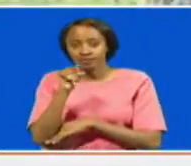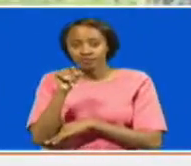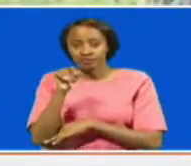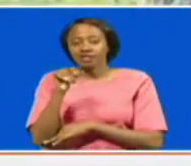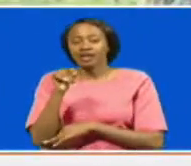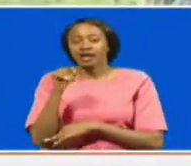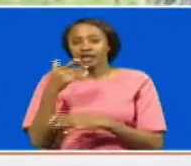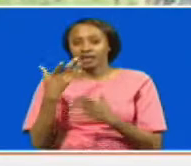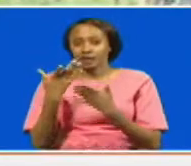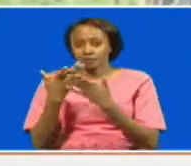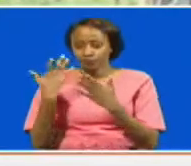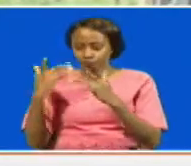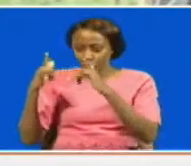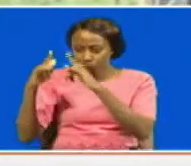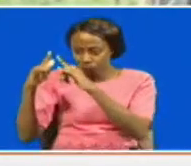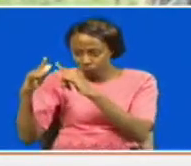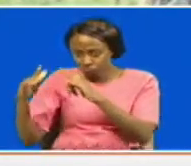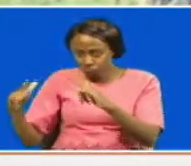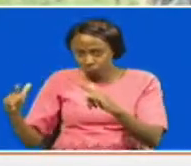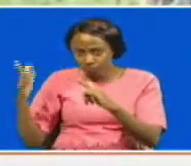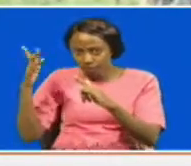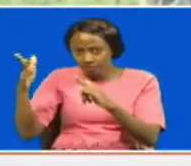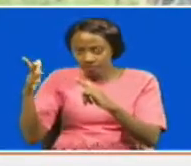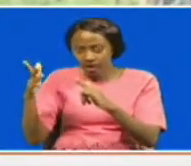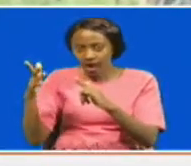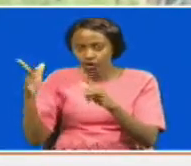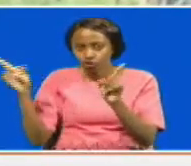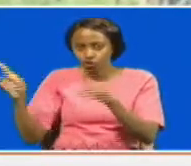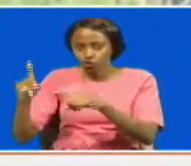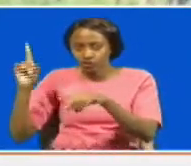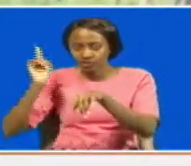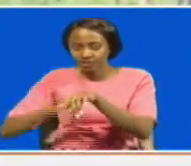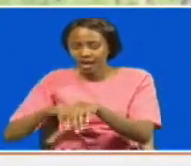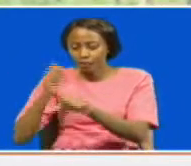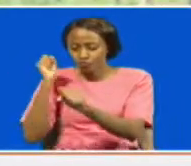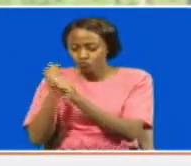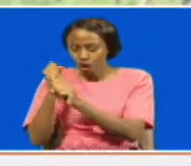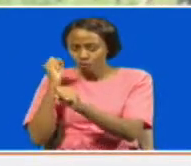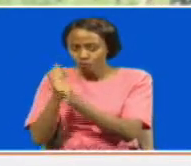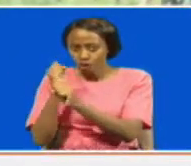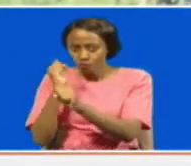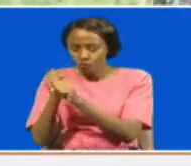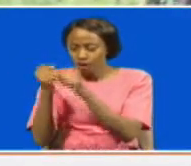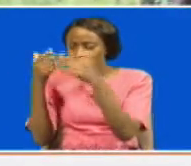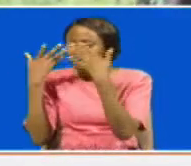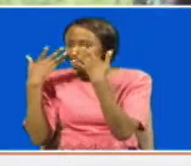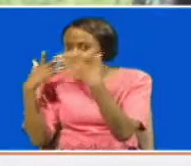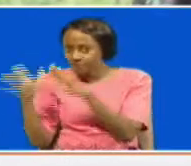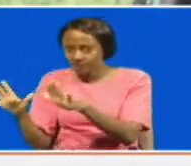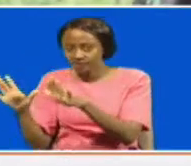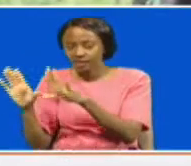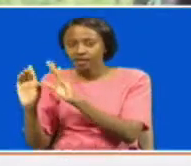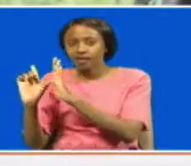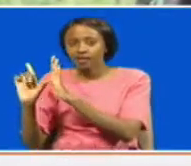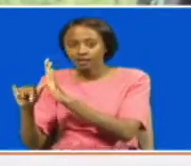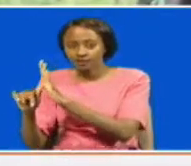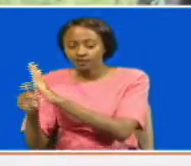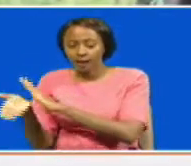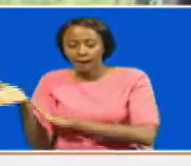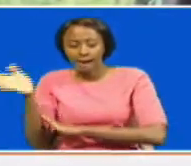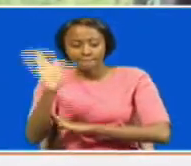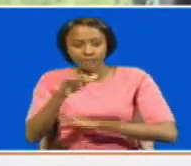a temporary mortuary ili waweze kufanya kazi yao, na wakishamaliza then hiyo mwili